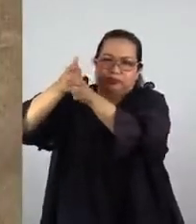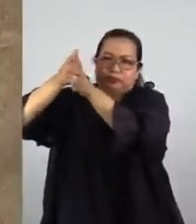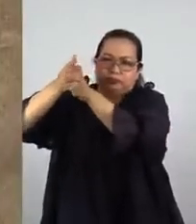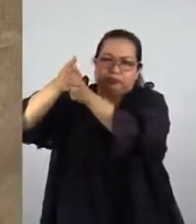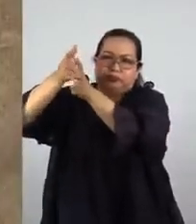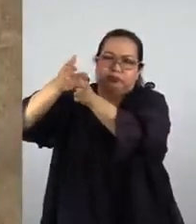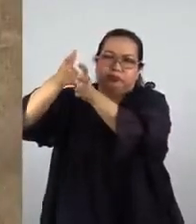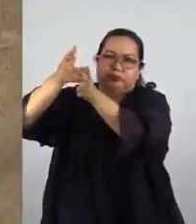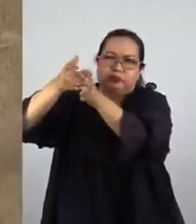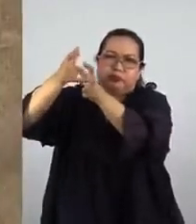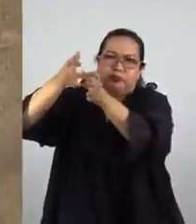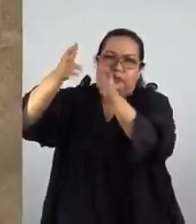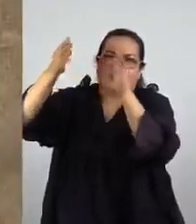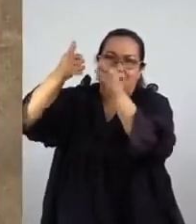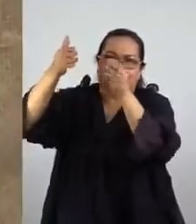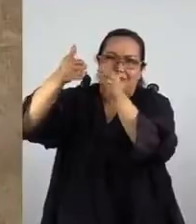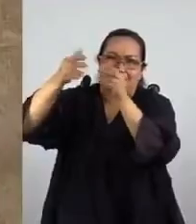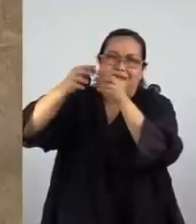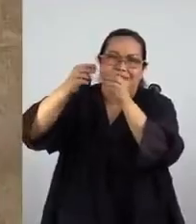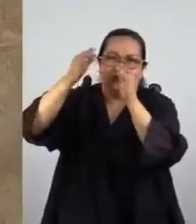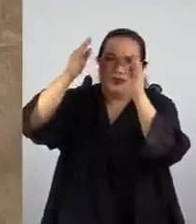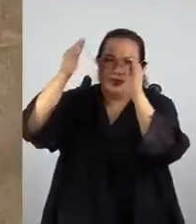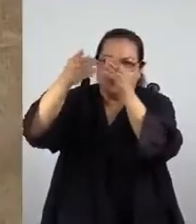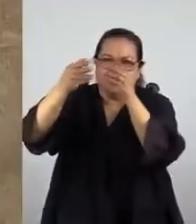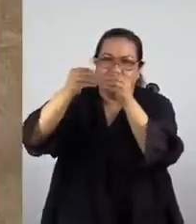which requires a lot of guidance.